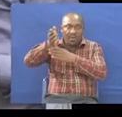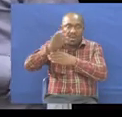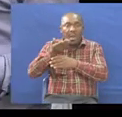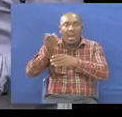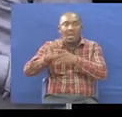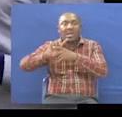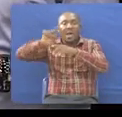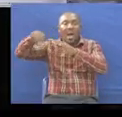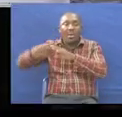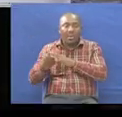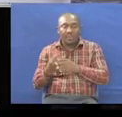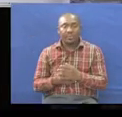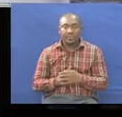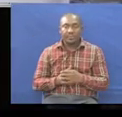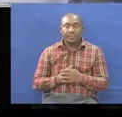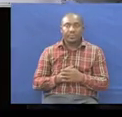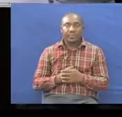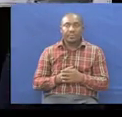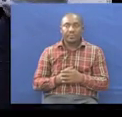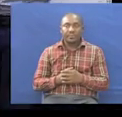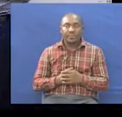a certain hour.